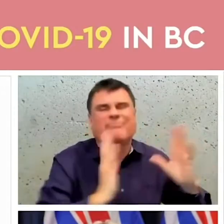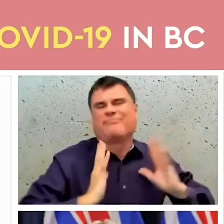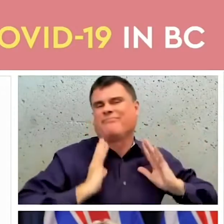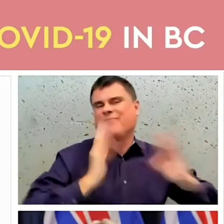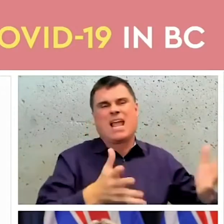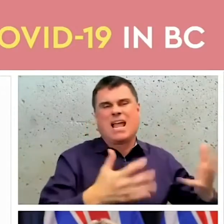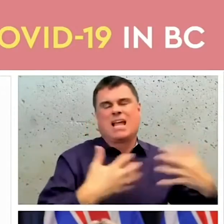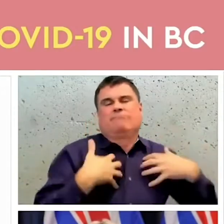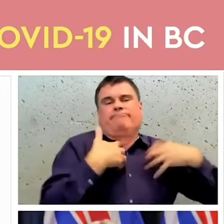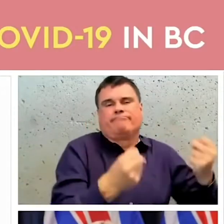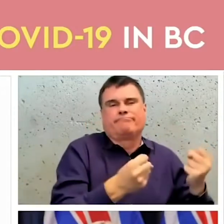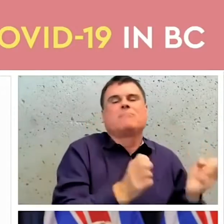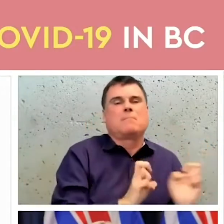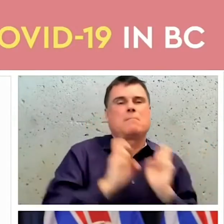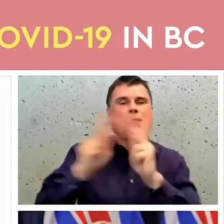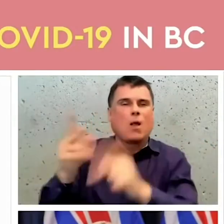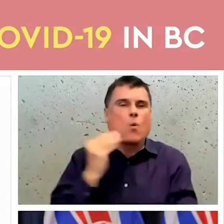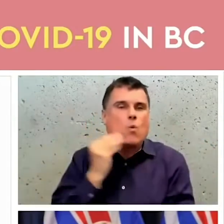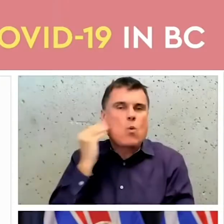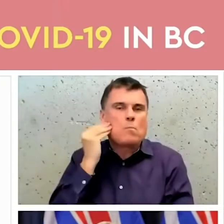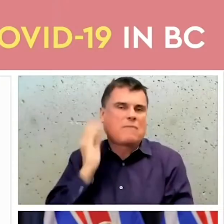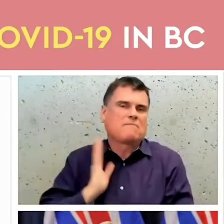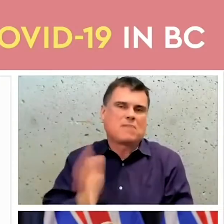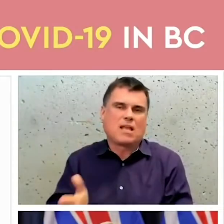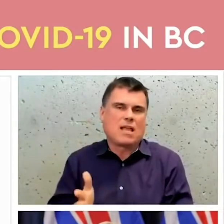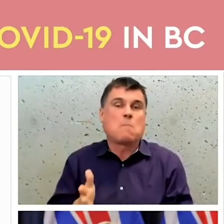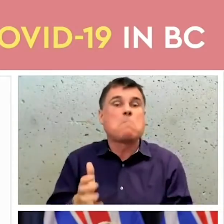severe allergic reaction or anaphylaxis reaction.